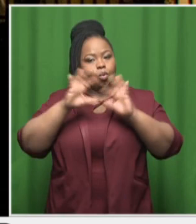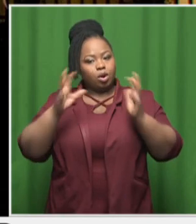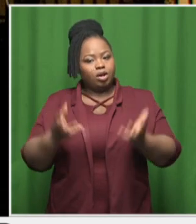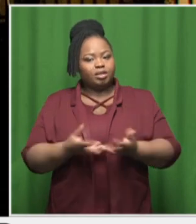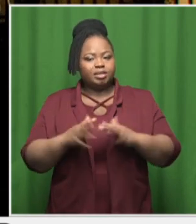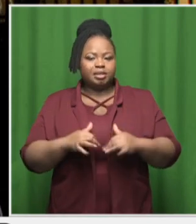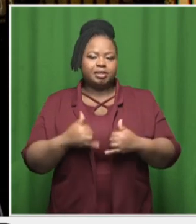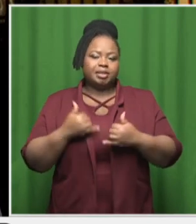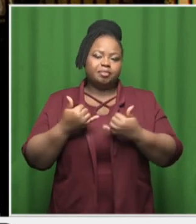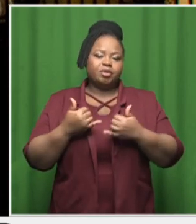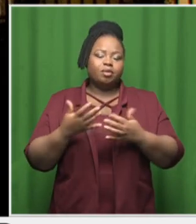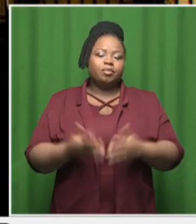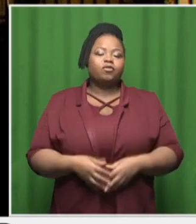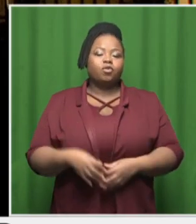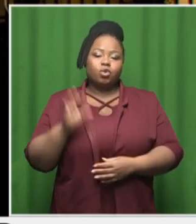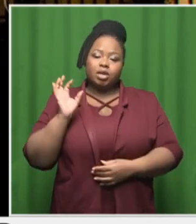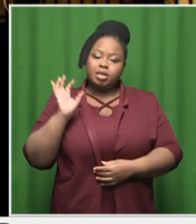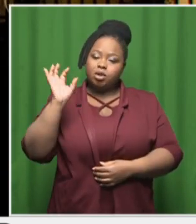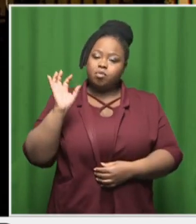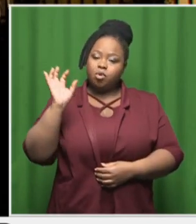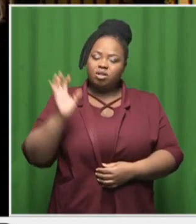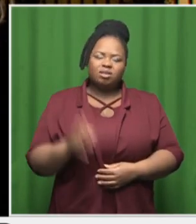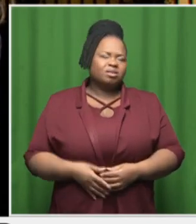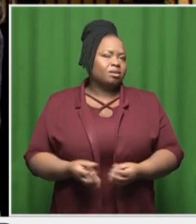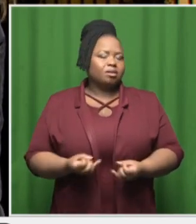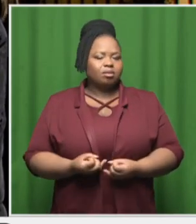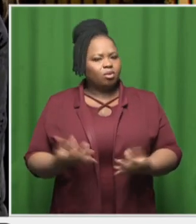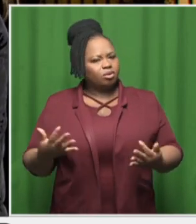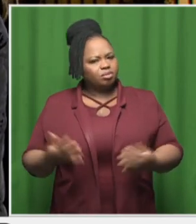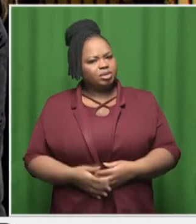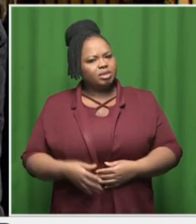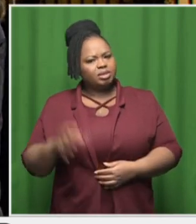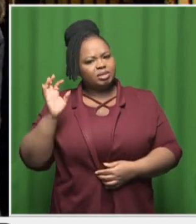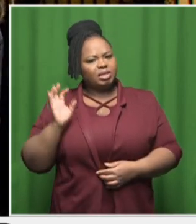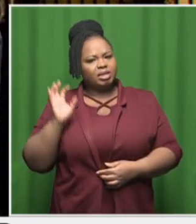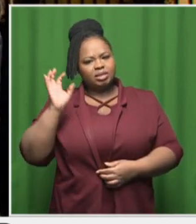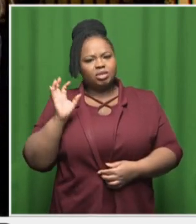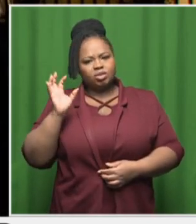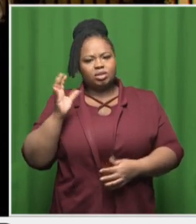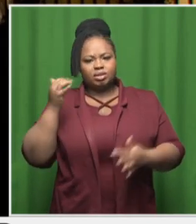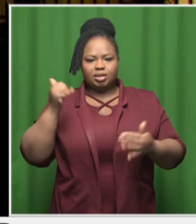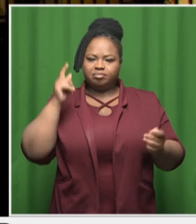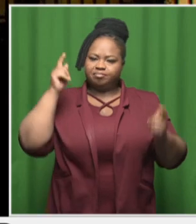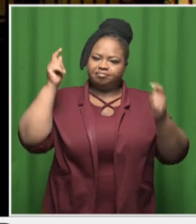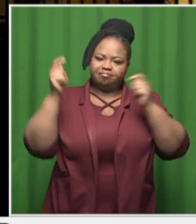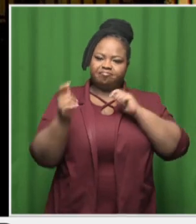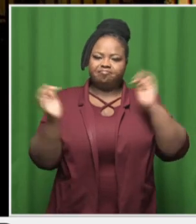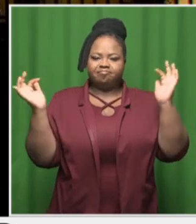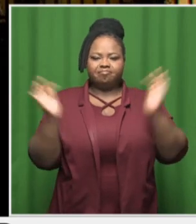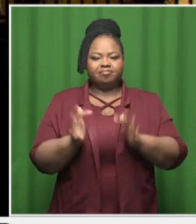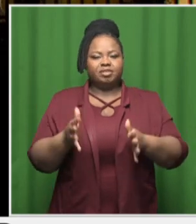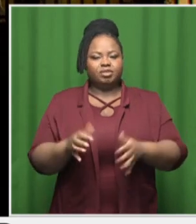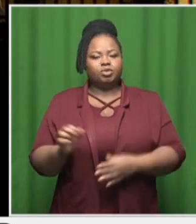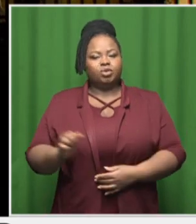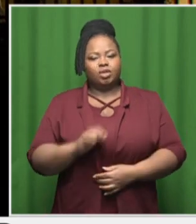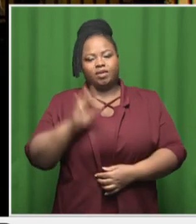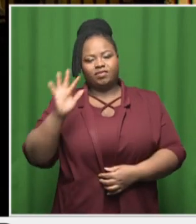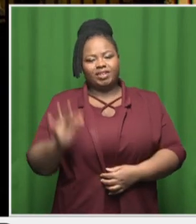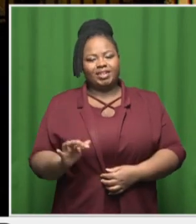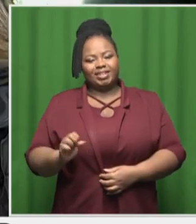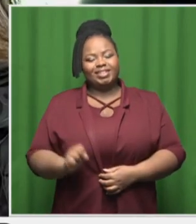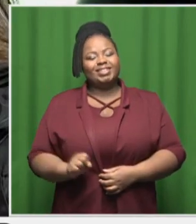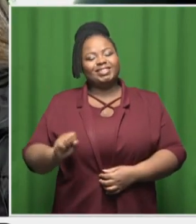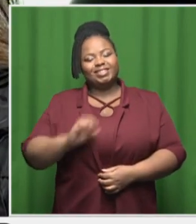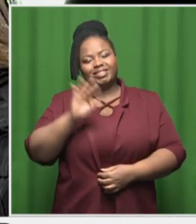as well. Yeah. So, as we say, there's quite a lot. The world of netball has converged here in South Africa, the southern tip of